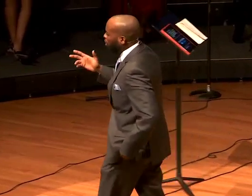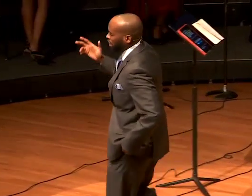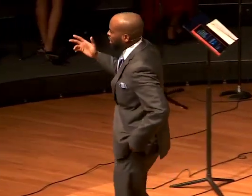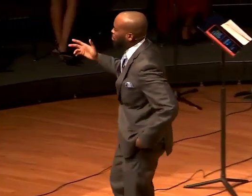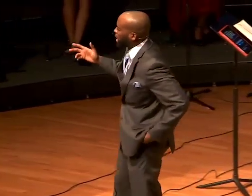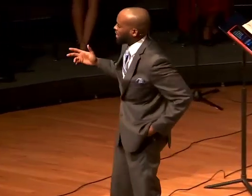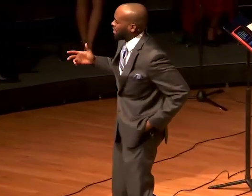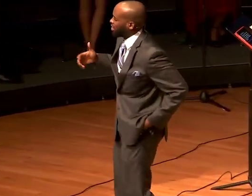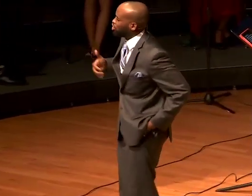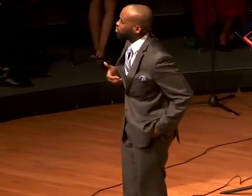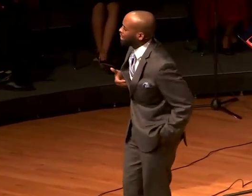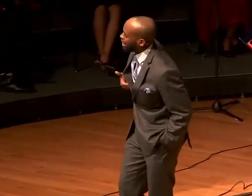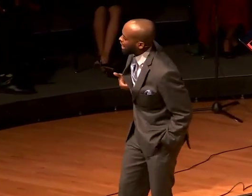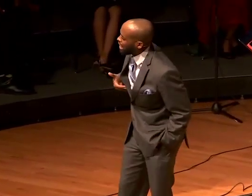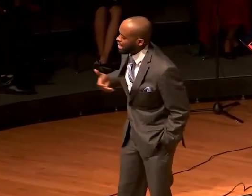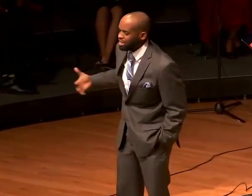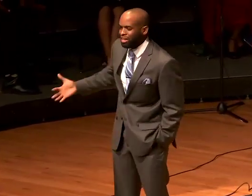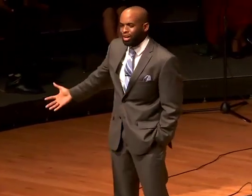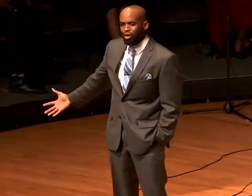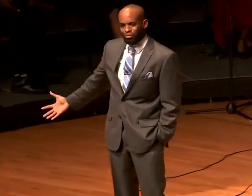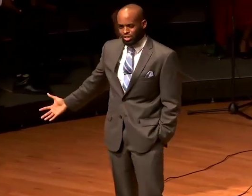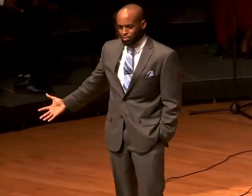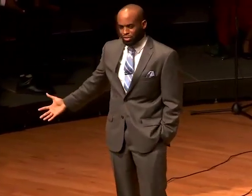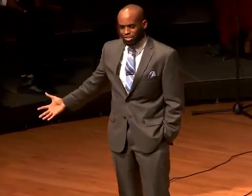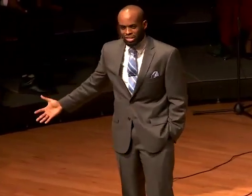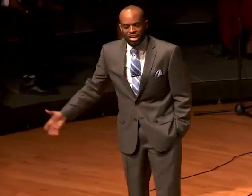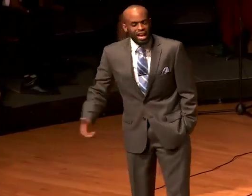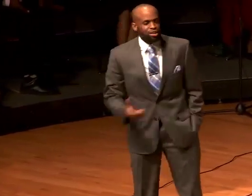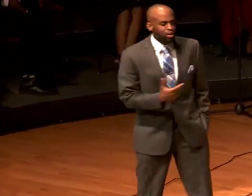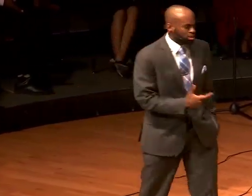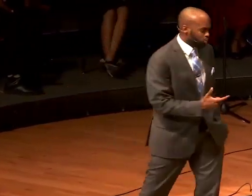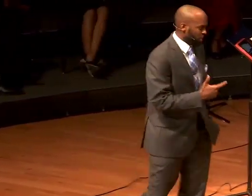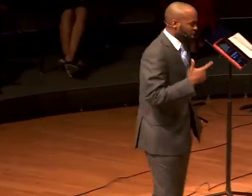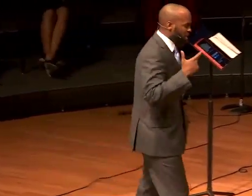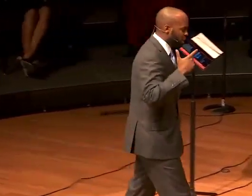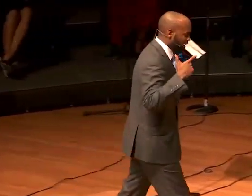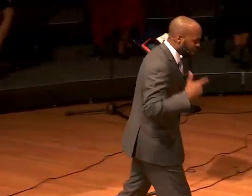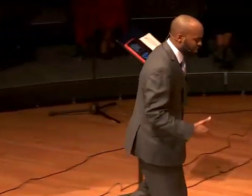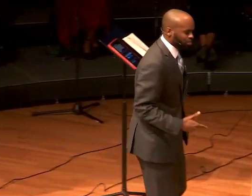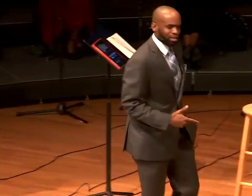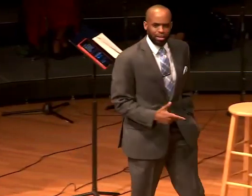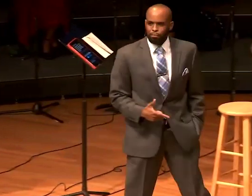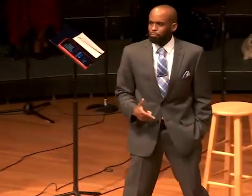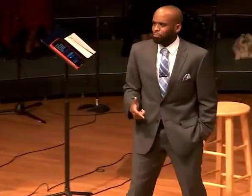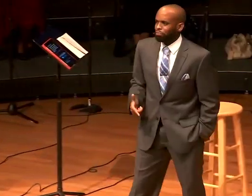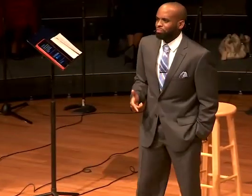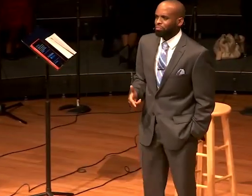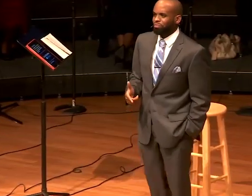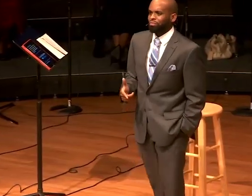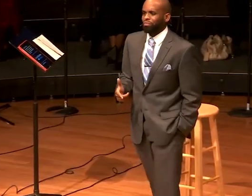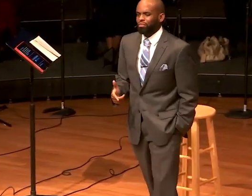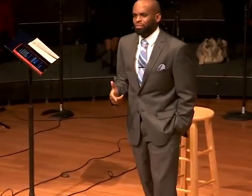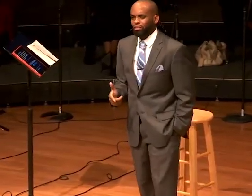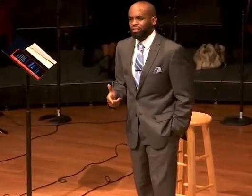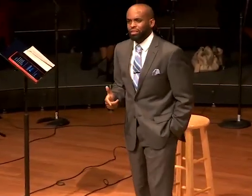between Paul and anybody, that you would lay on this person. And notice when he lays on him,